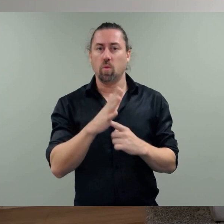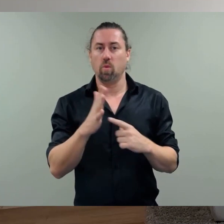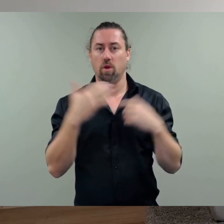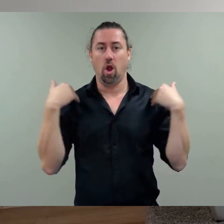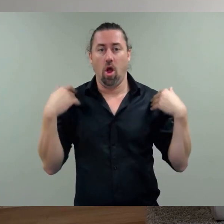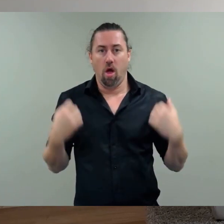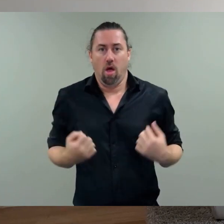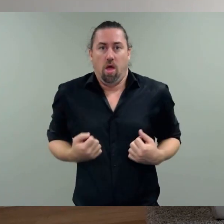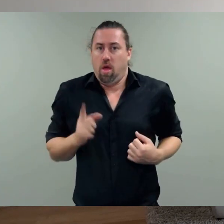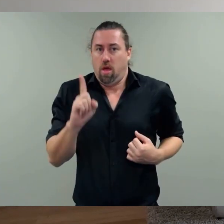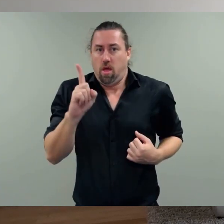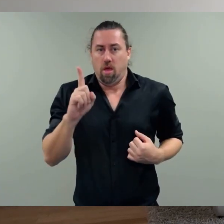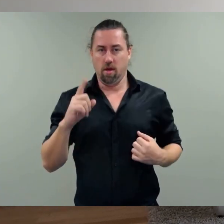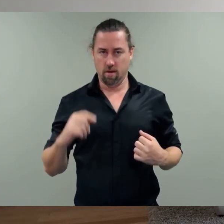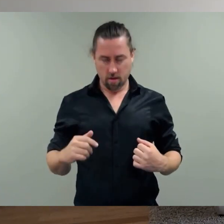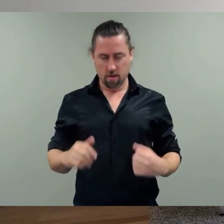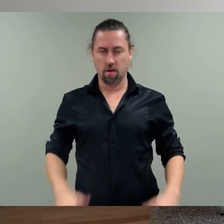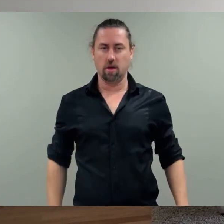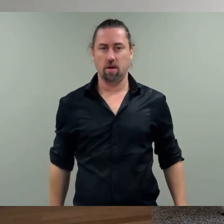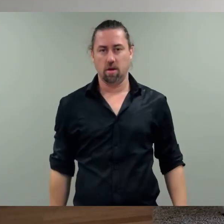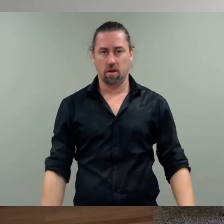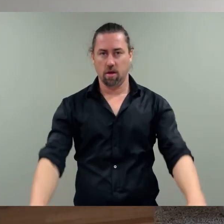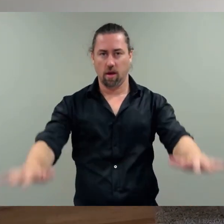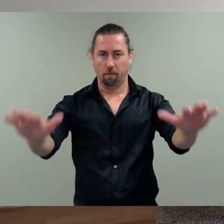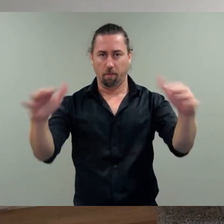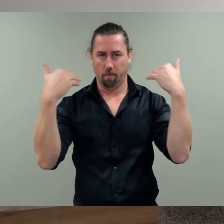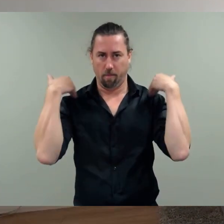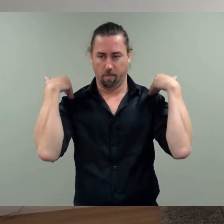not to let your shoulders rise towards your ears.